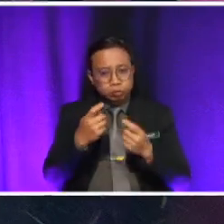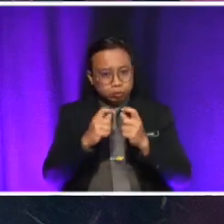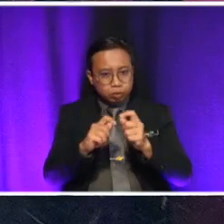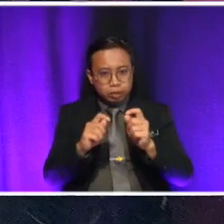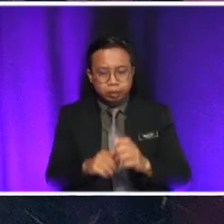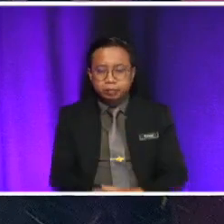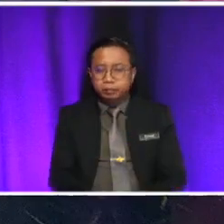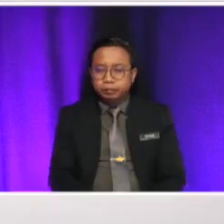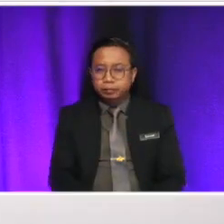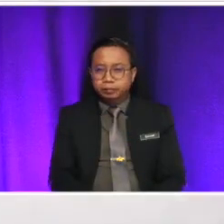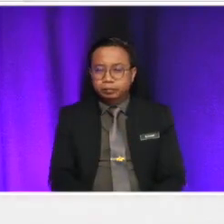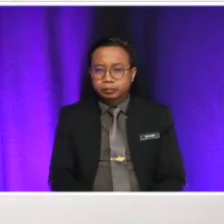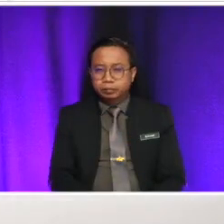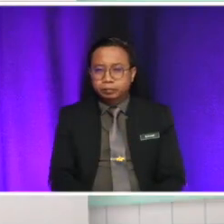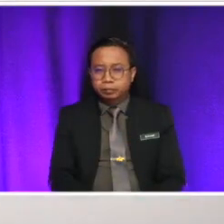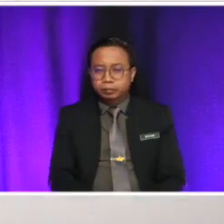yes, Puyi.